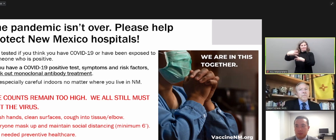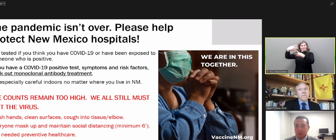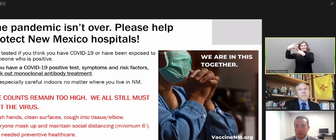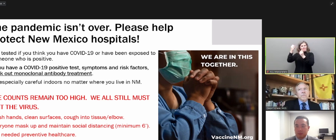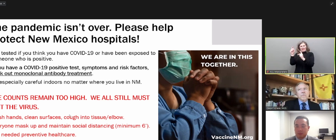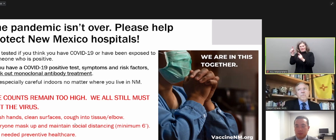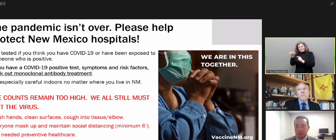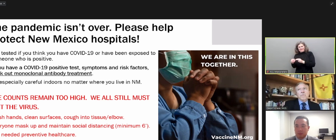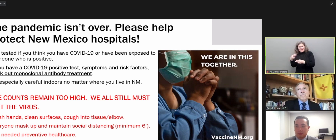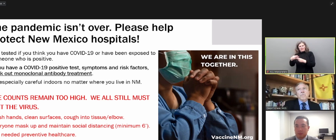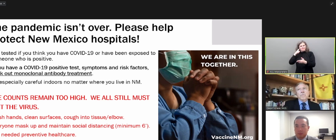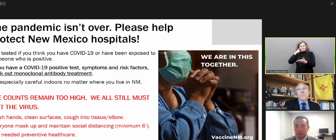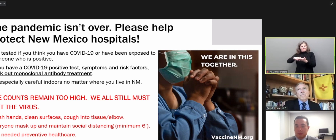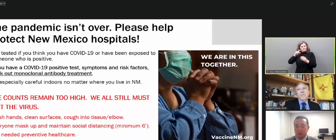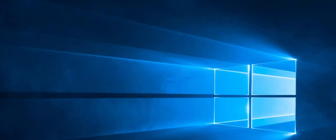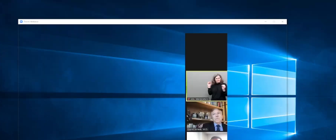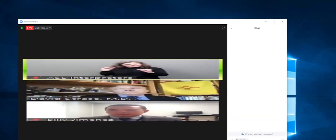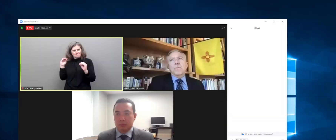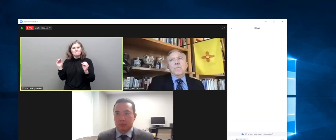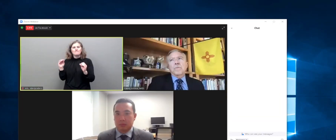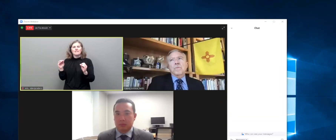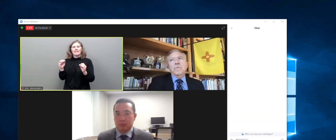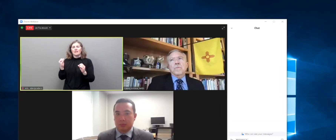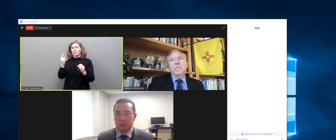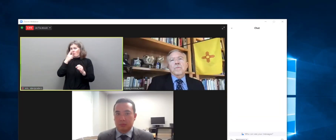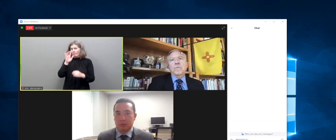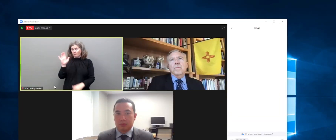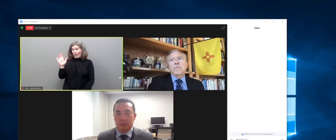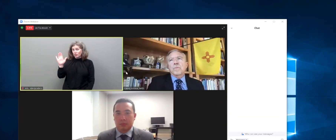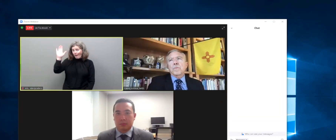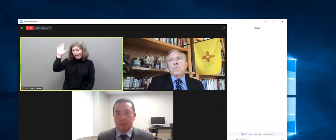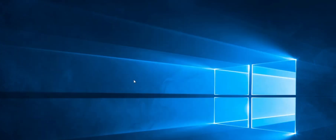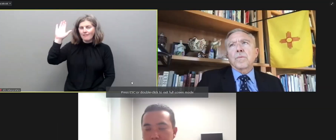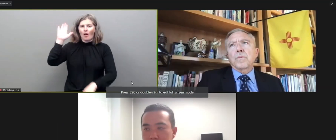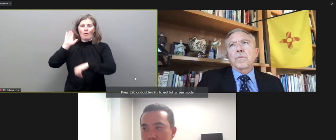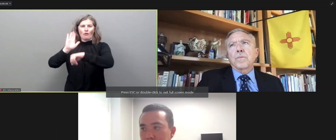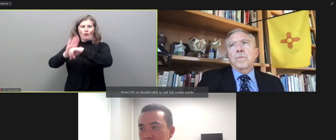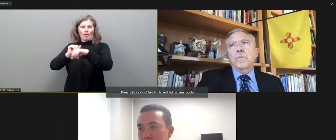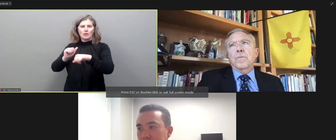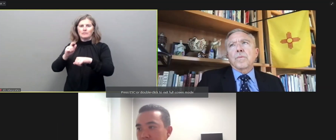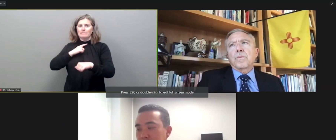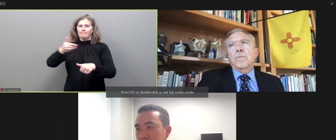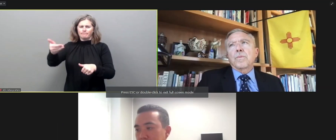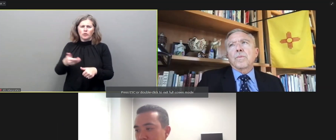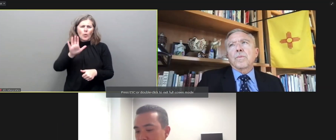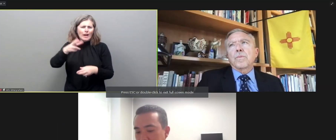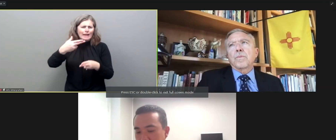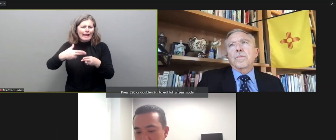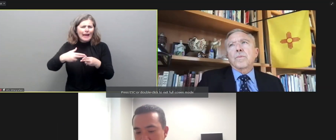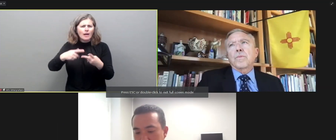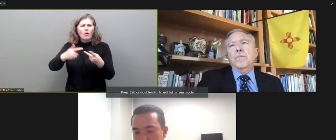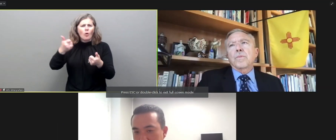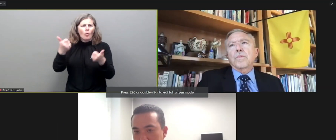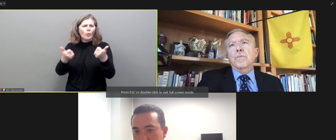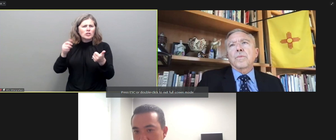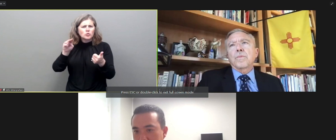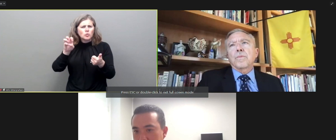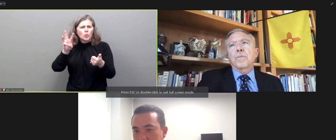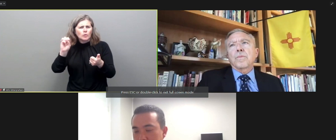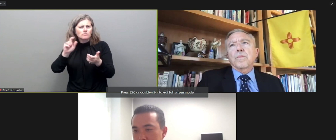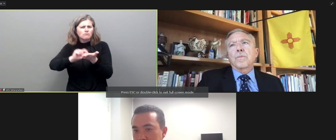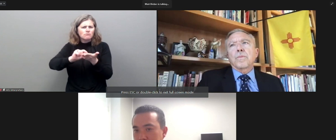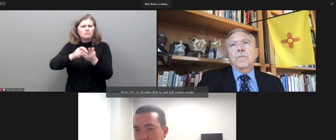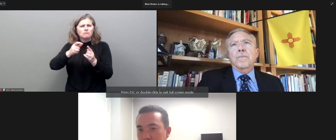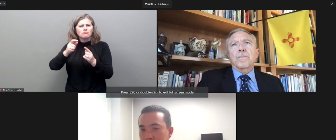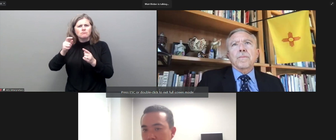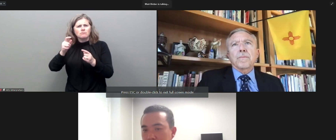recognize. So if and when you raise your hand and I call on you, please do just introduce yourself and name your outlet. Just a